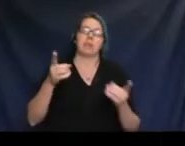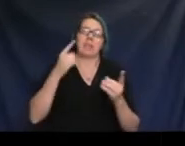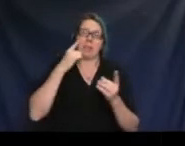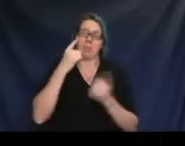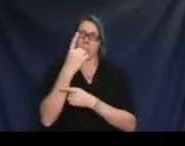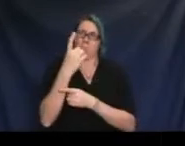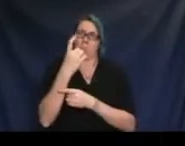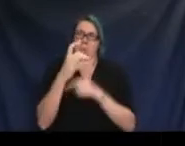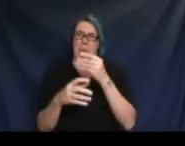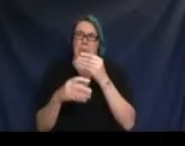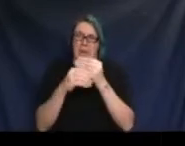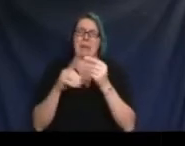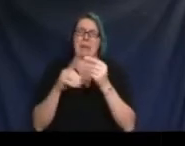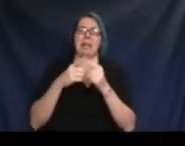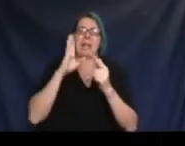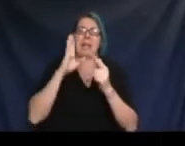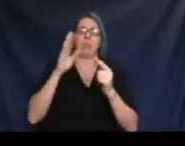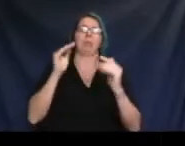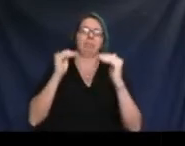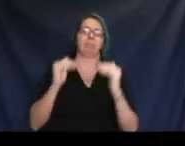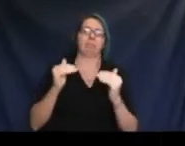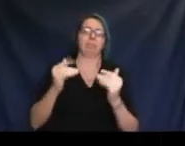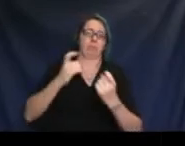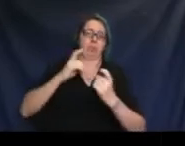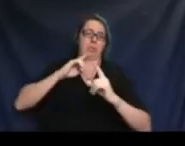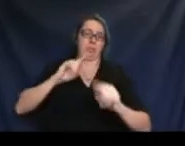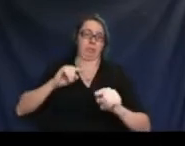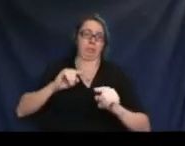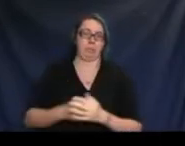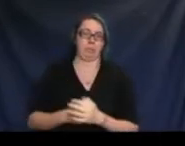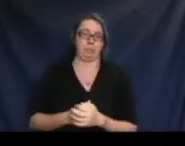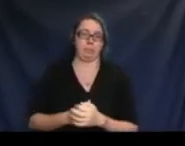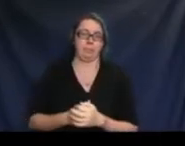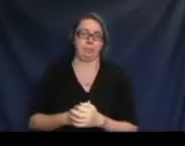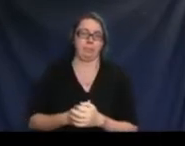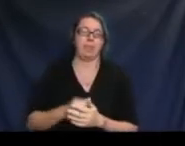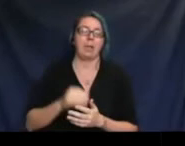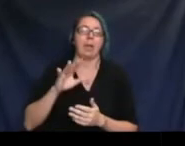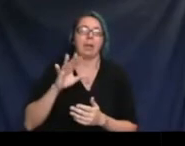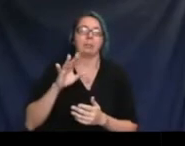we are, open up to questions, is, as I said, there may be,